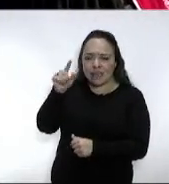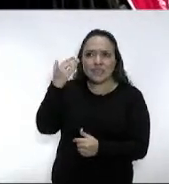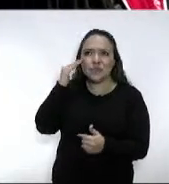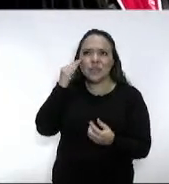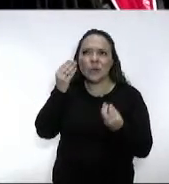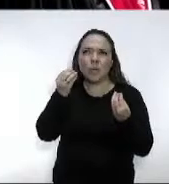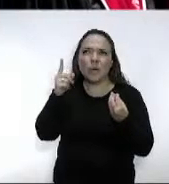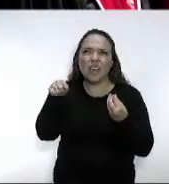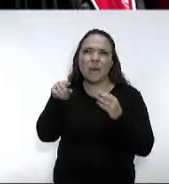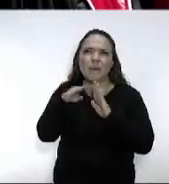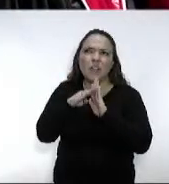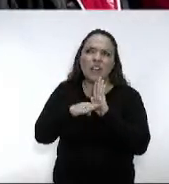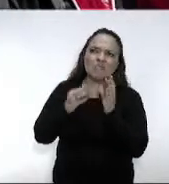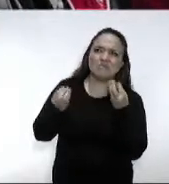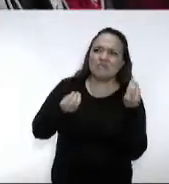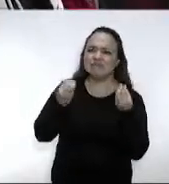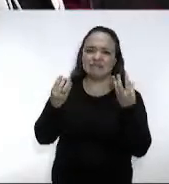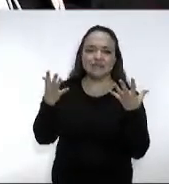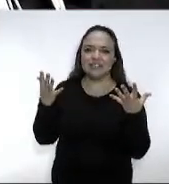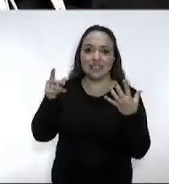by without asking.